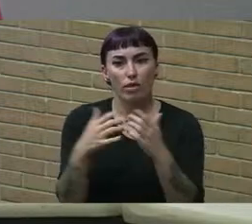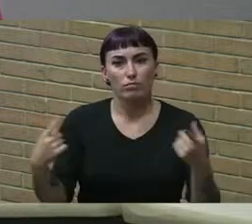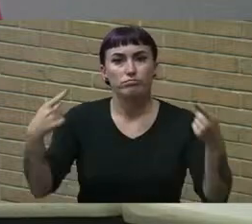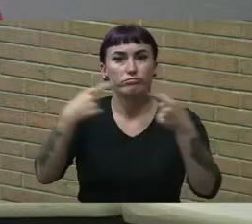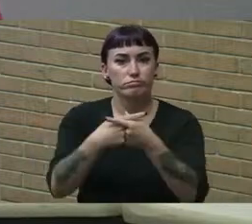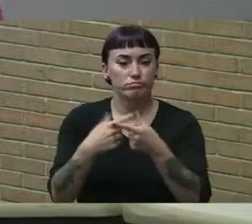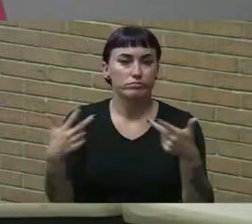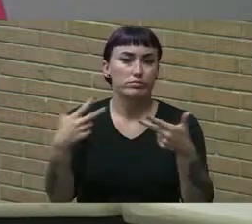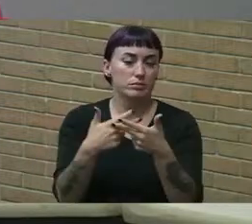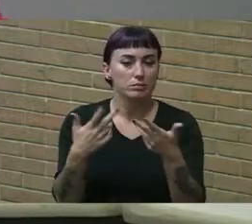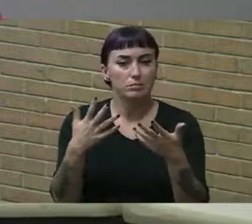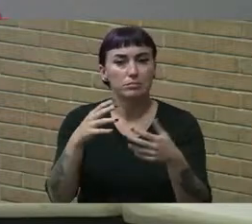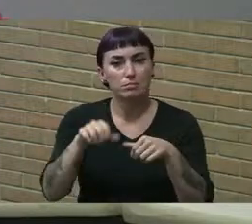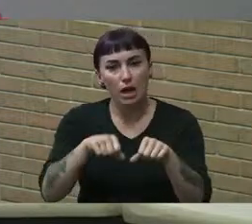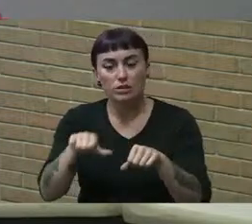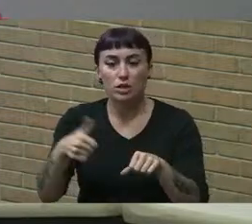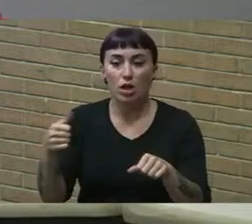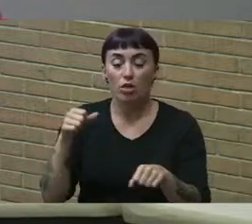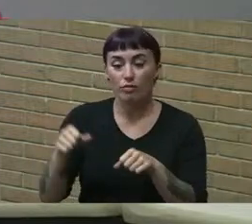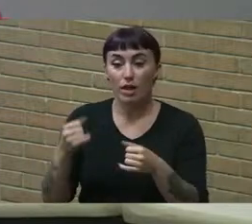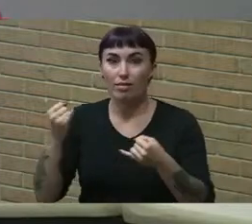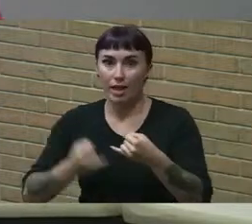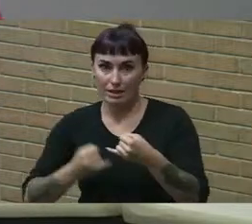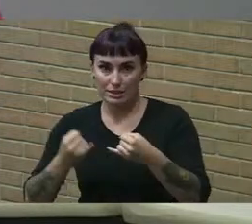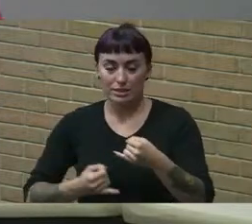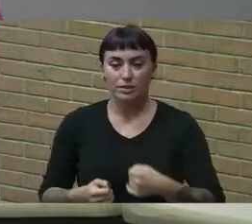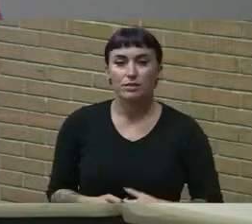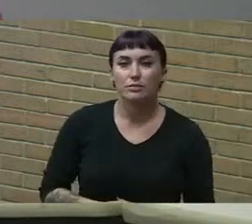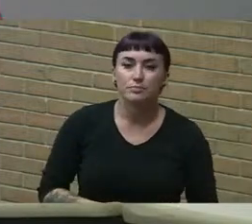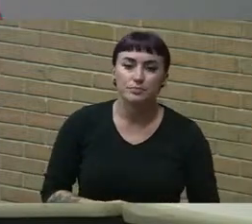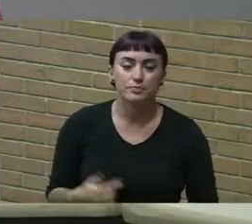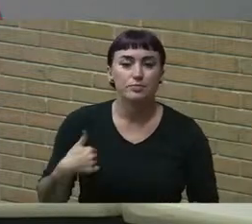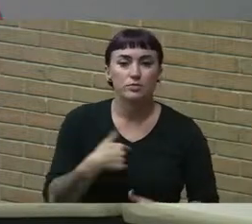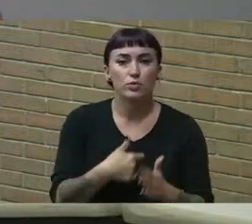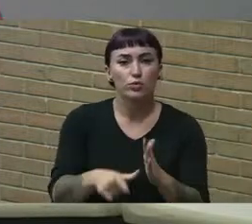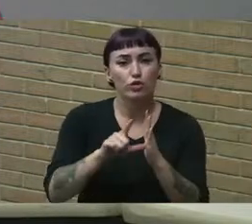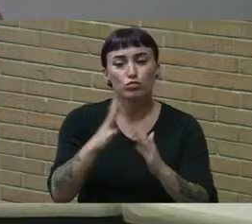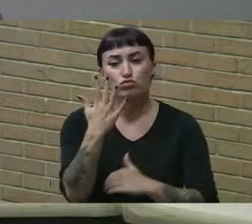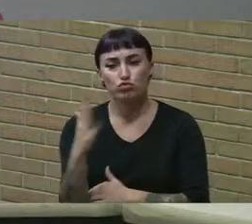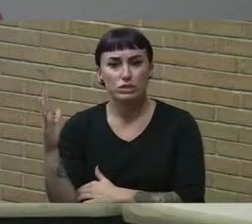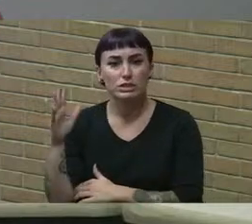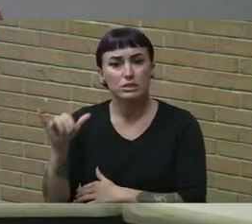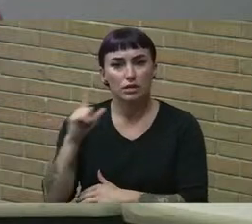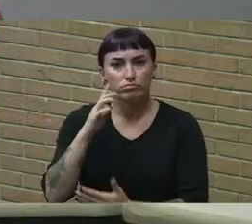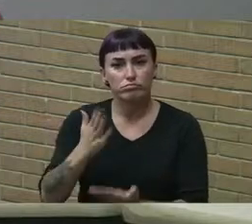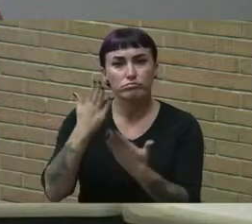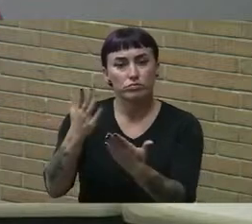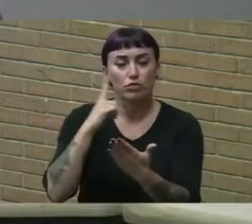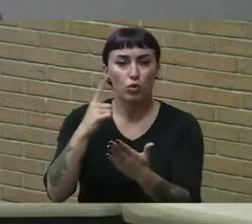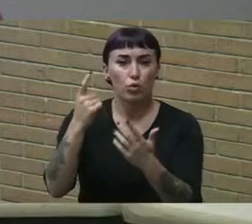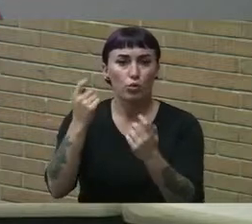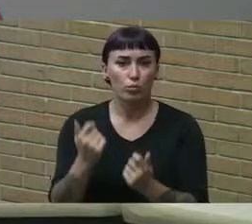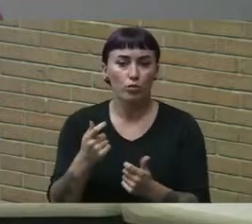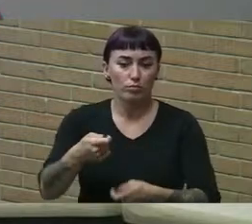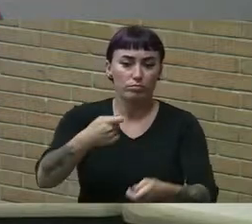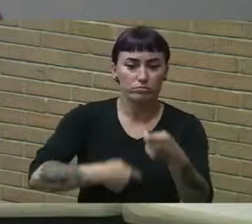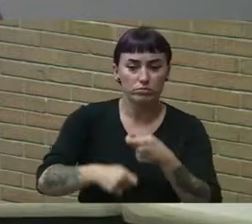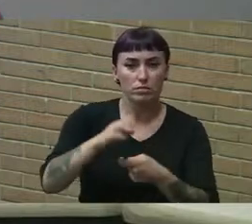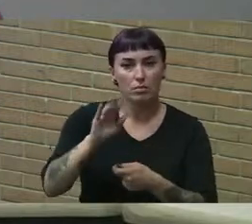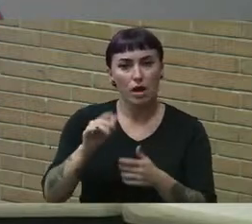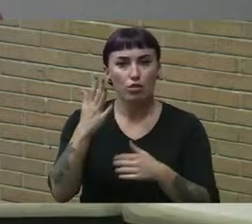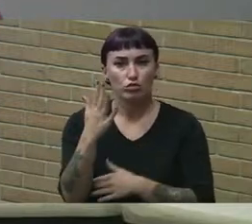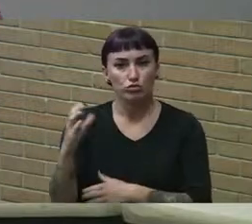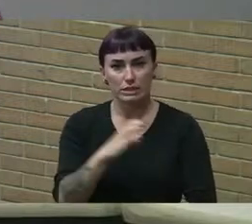and other vehicles. And last, we reviewed trees that had been recommended for removal and replacement by the